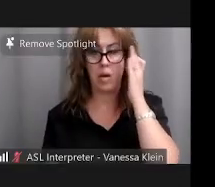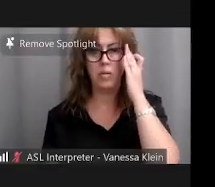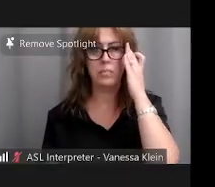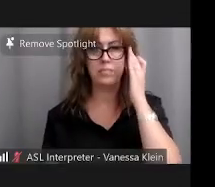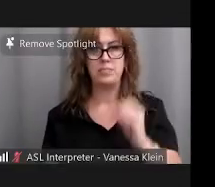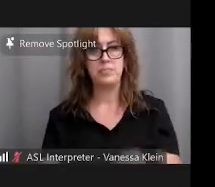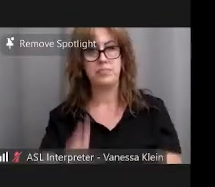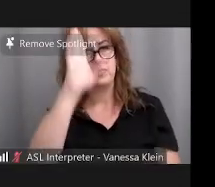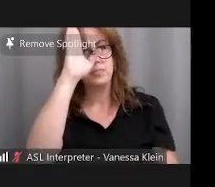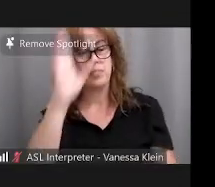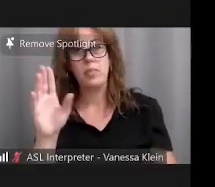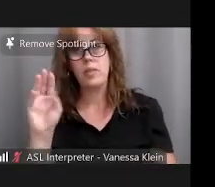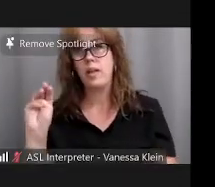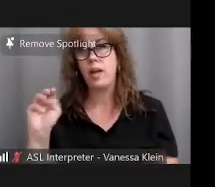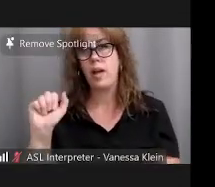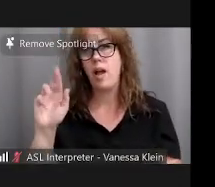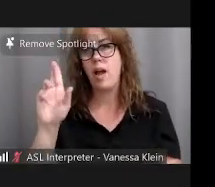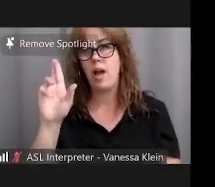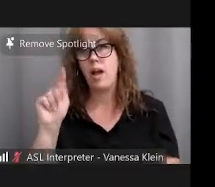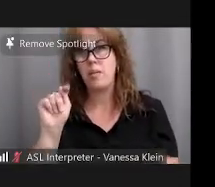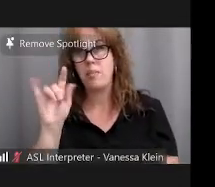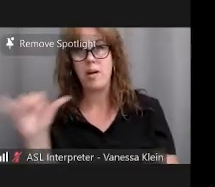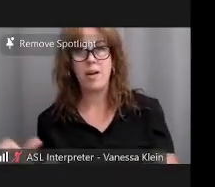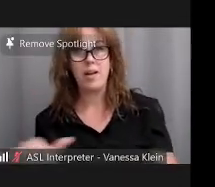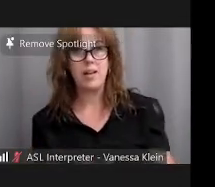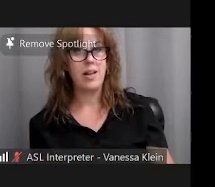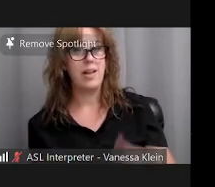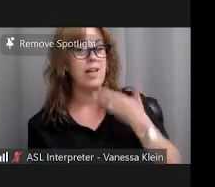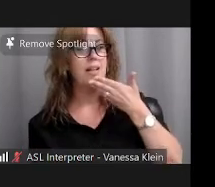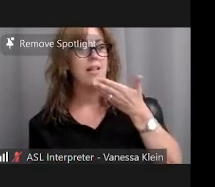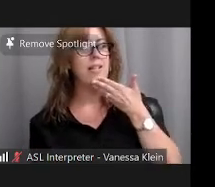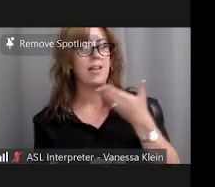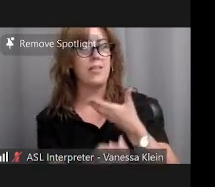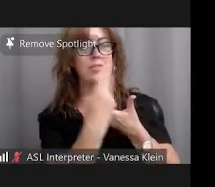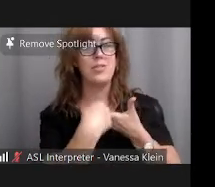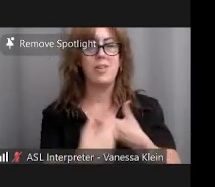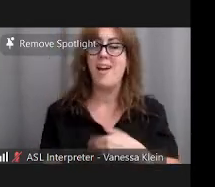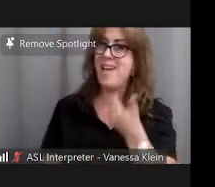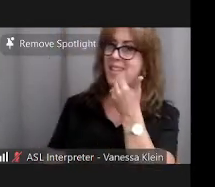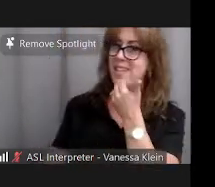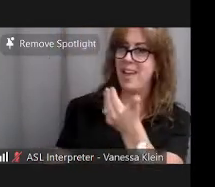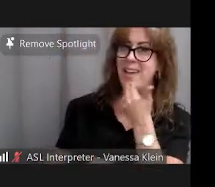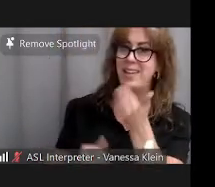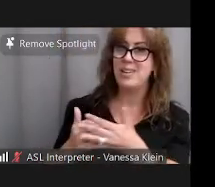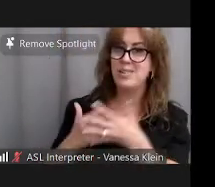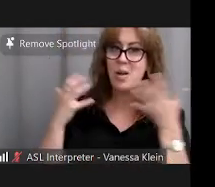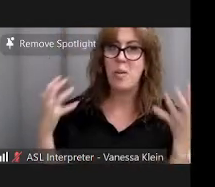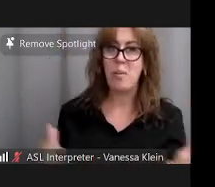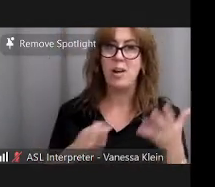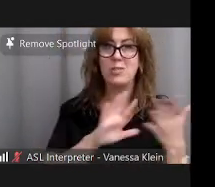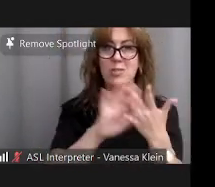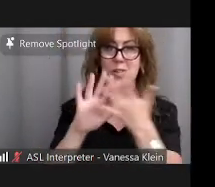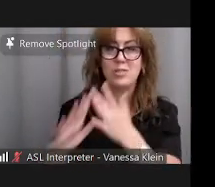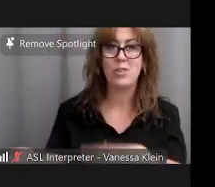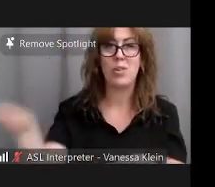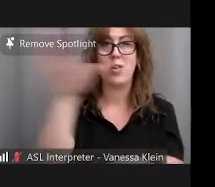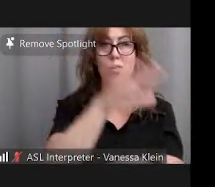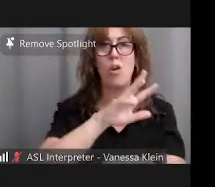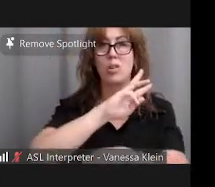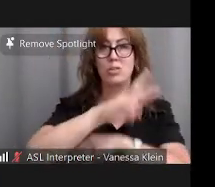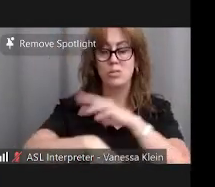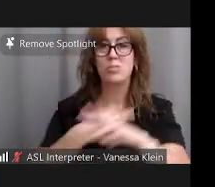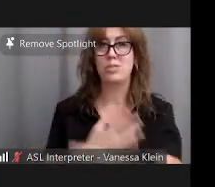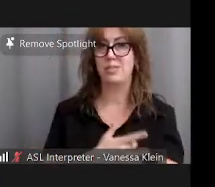Hi, Marni. Thanks for joining us today. Tēnā koe, Chris. Thank you so much for connecting across the world. It feels really